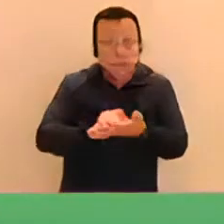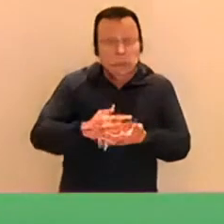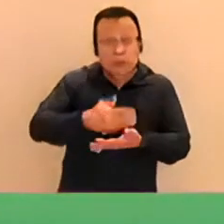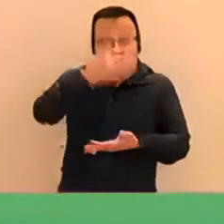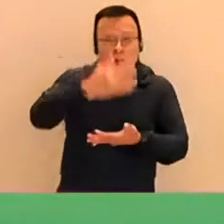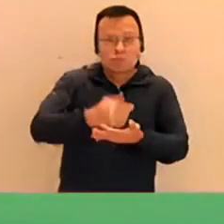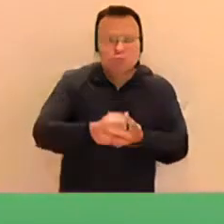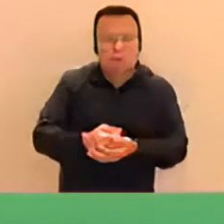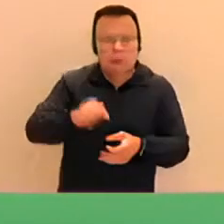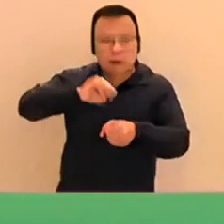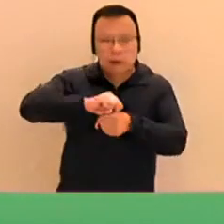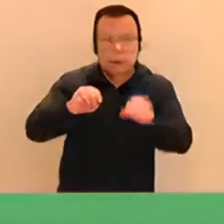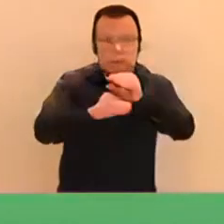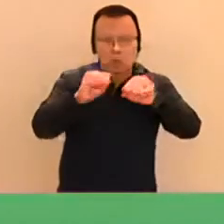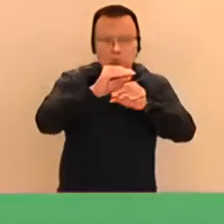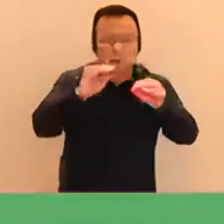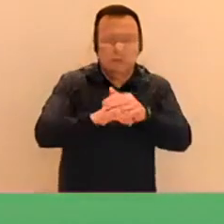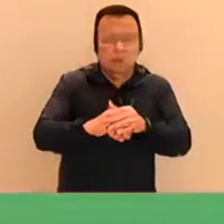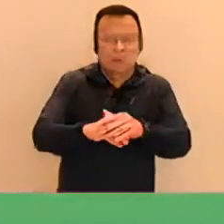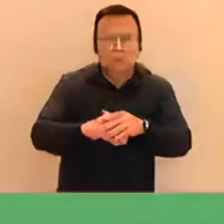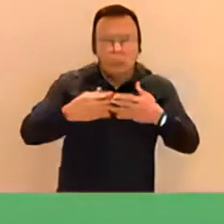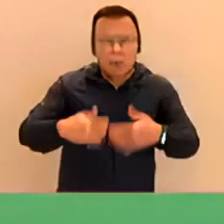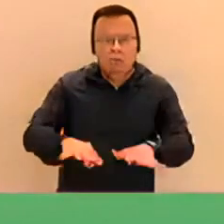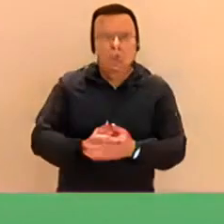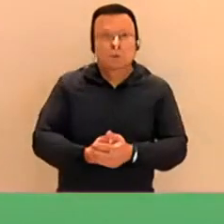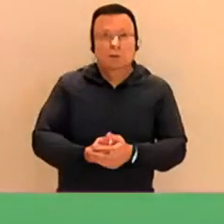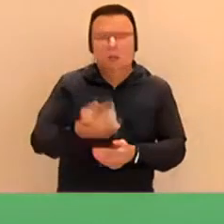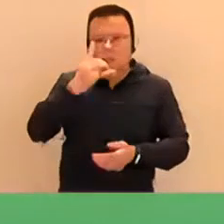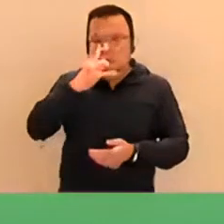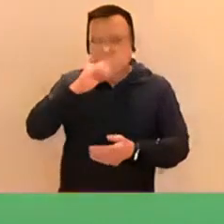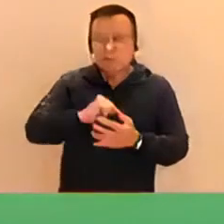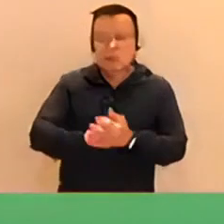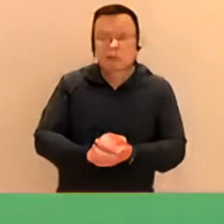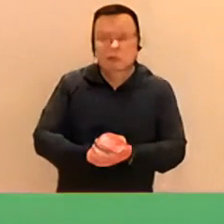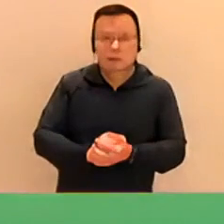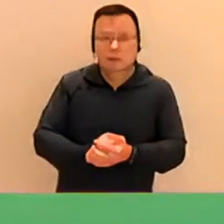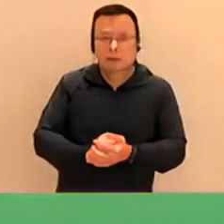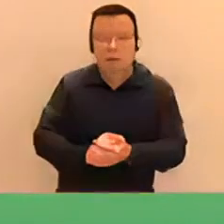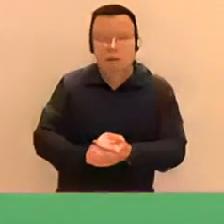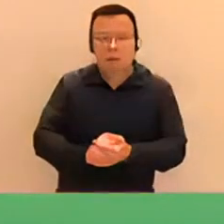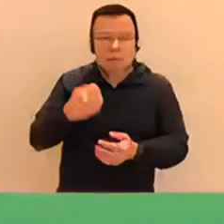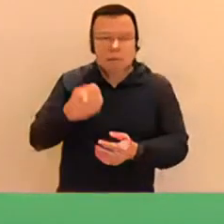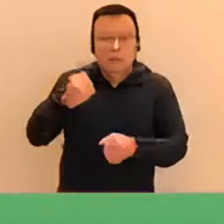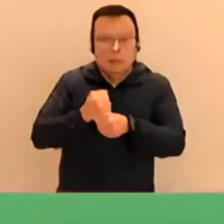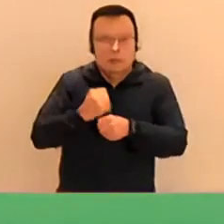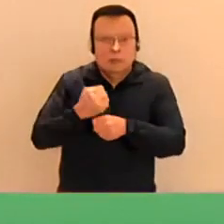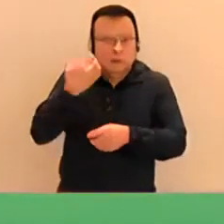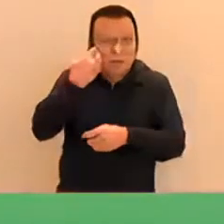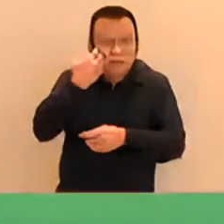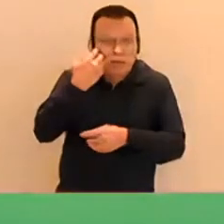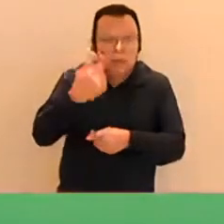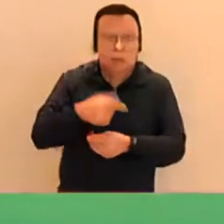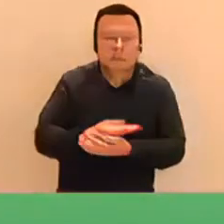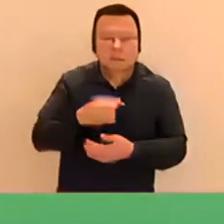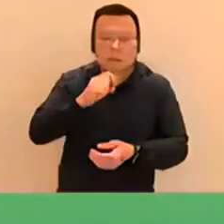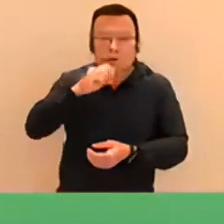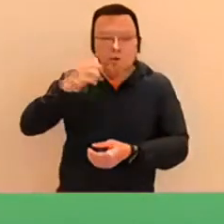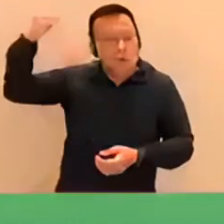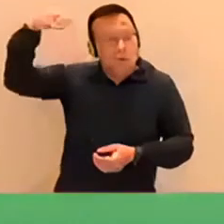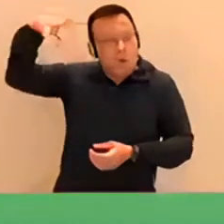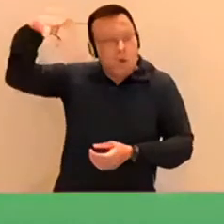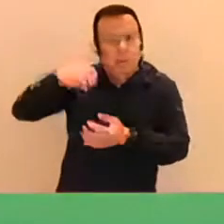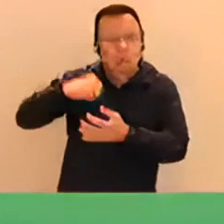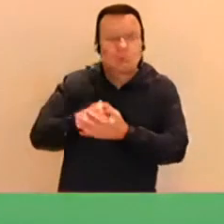photovoltaic. We install new type of cooling storage at the basement, and we use a high efficiency